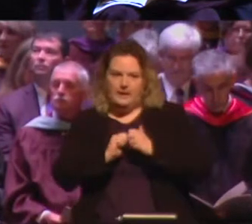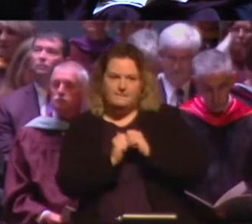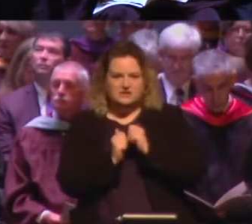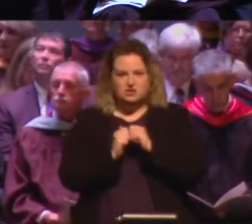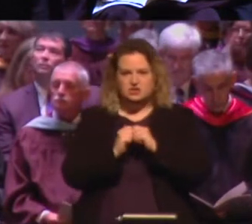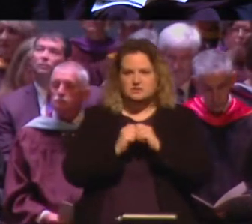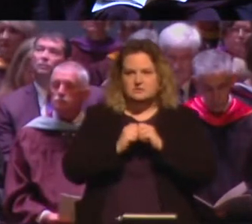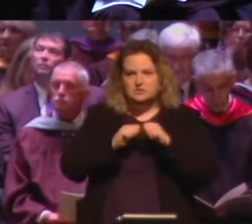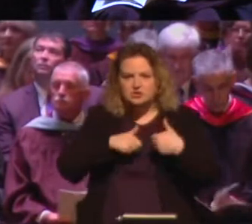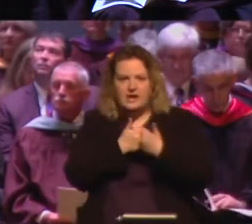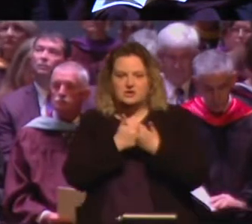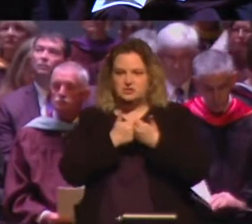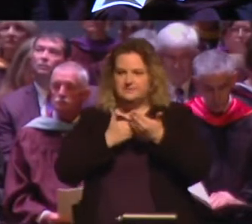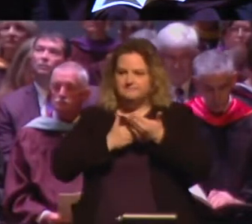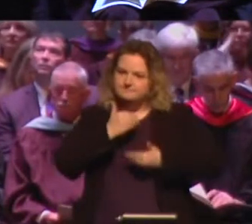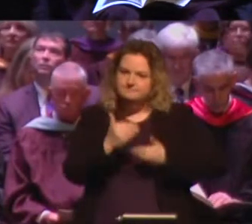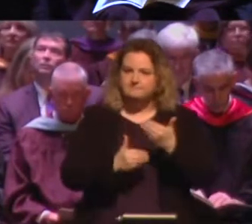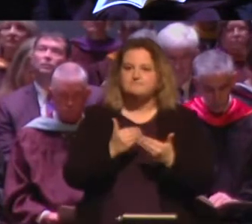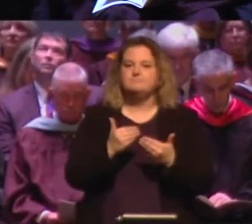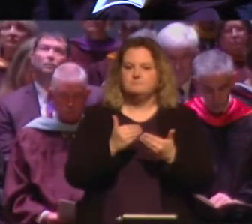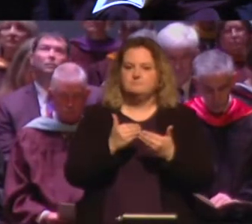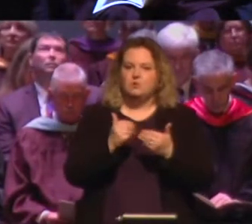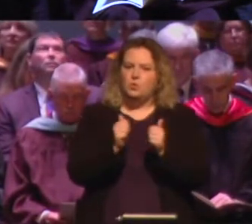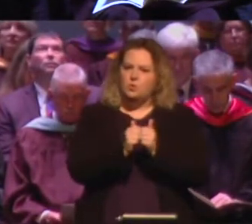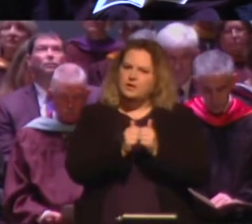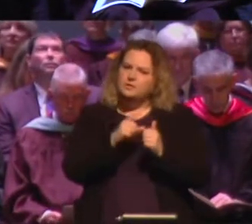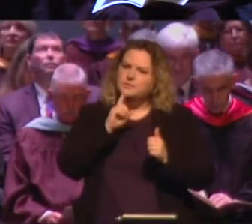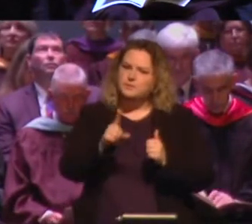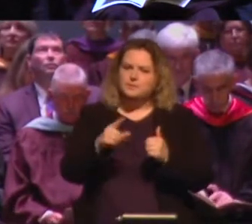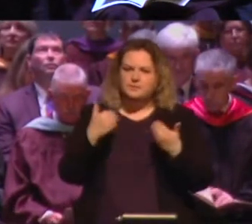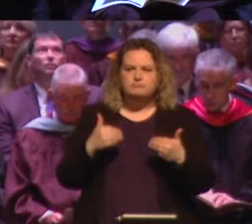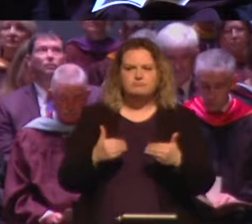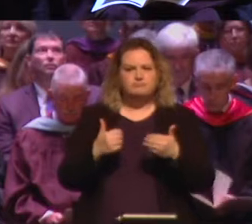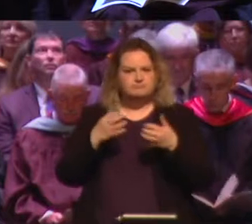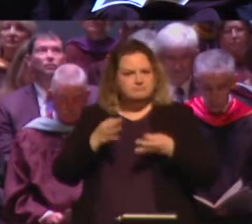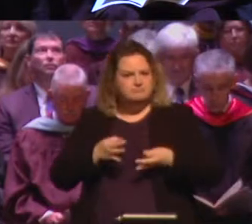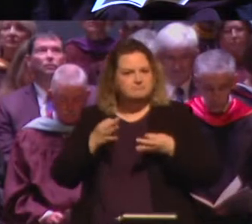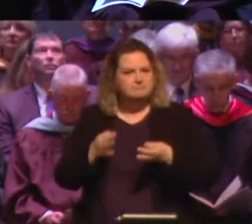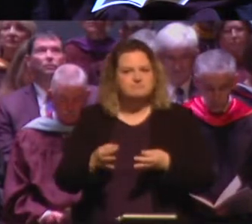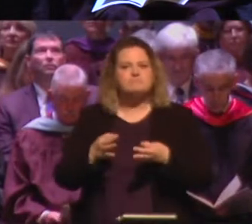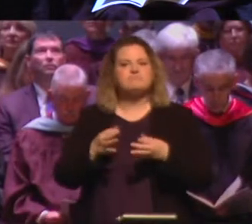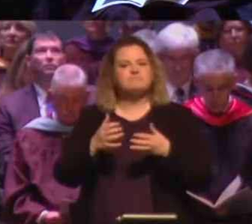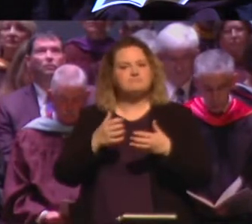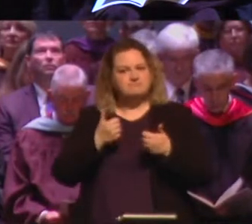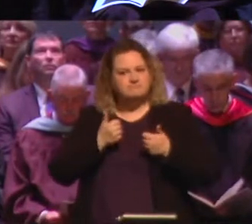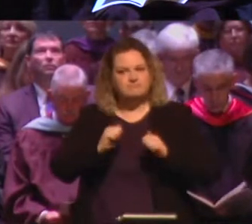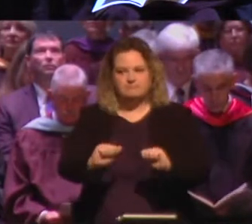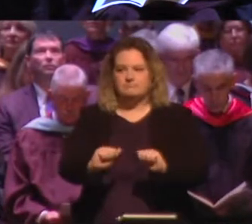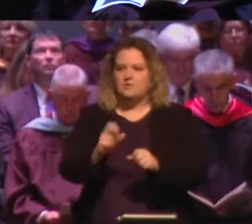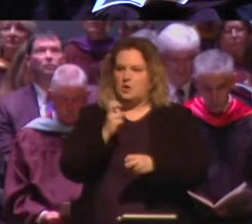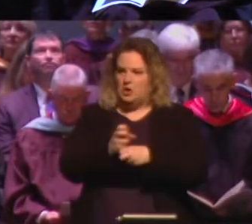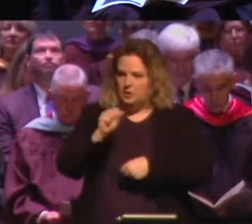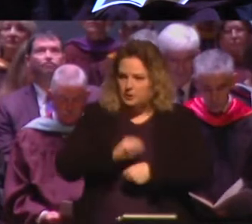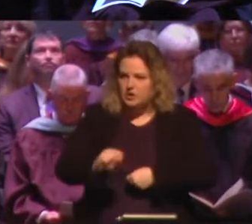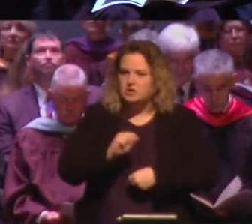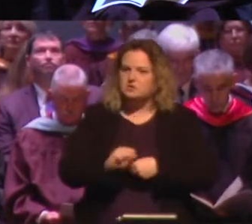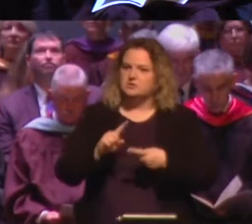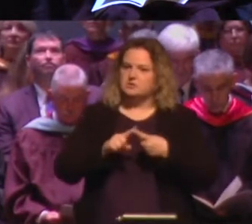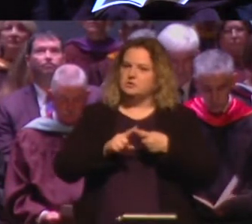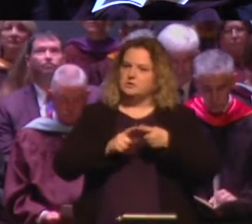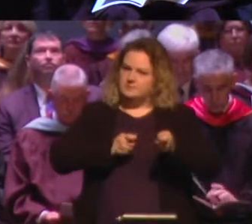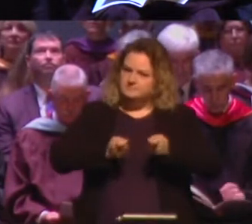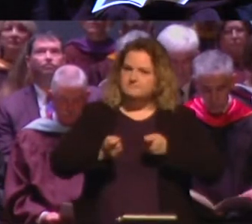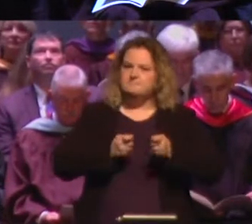your academic work with great dedication. By your hard work and by dedication to maintain